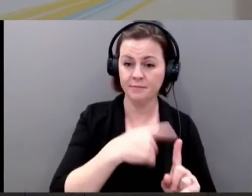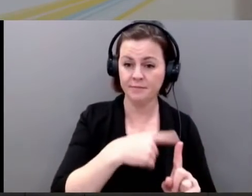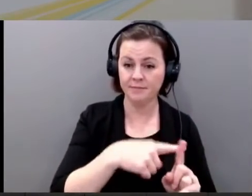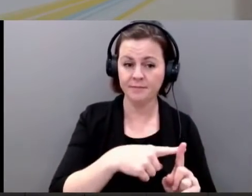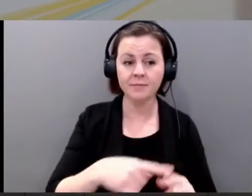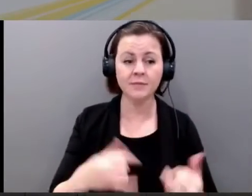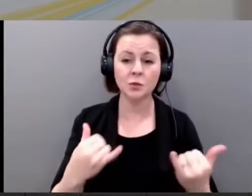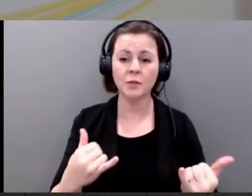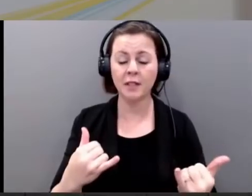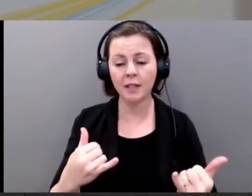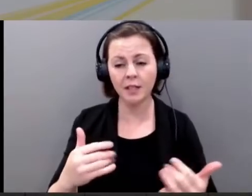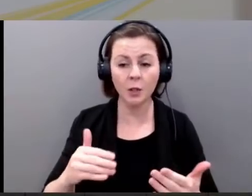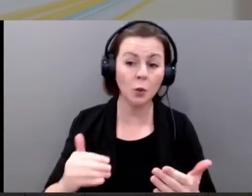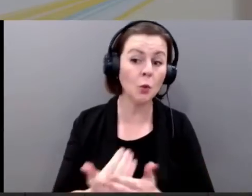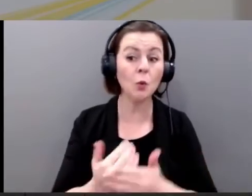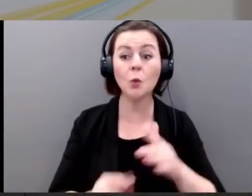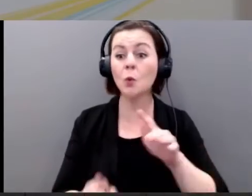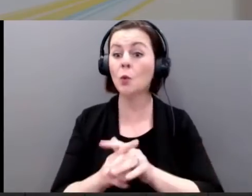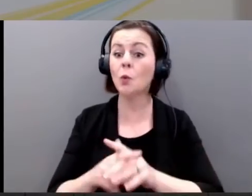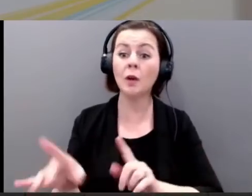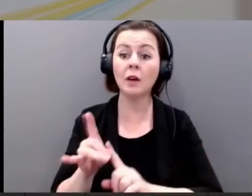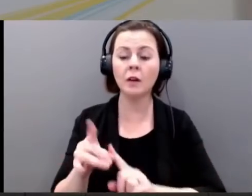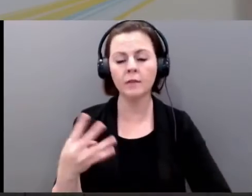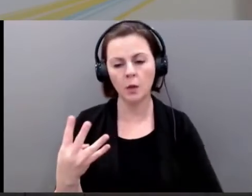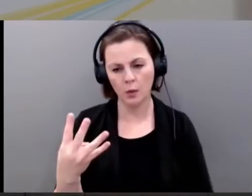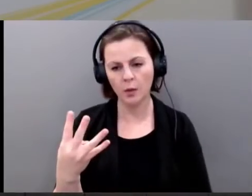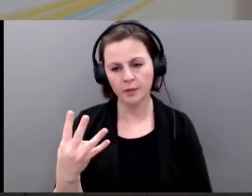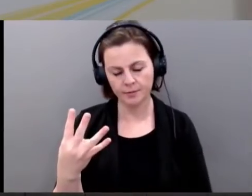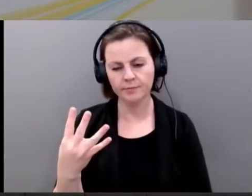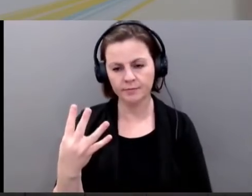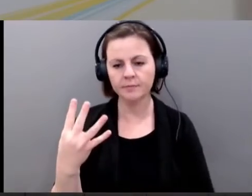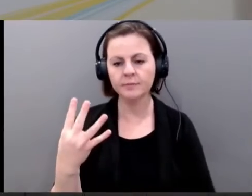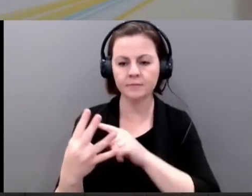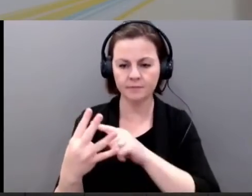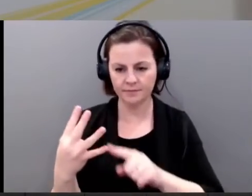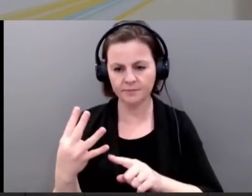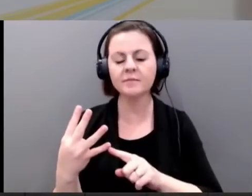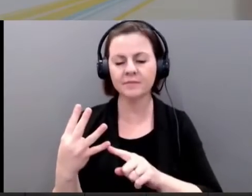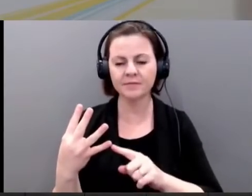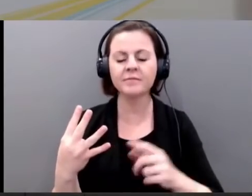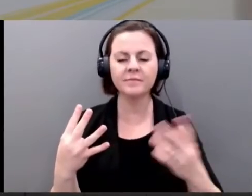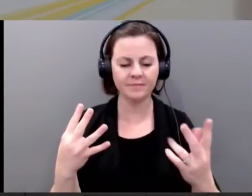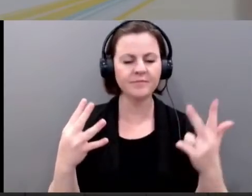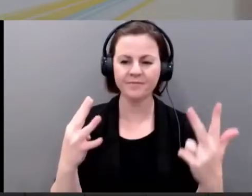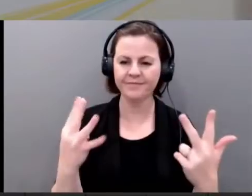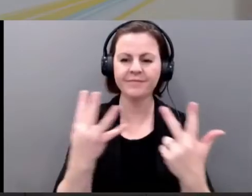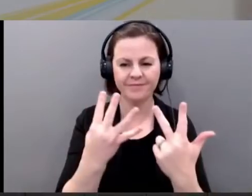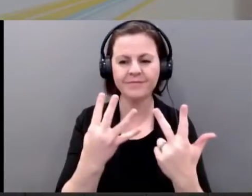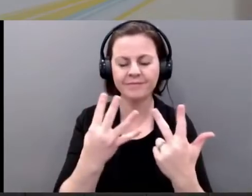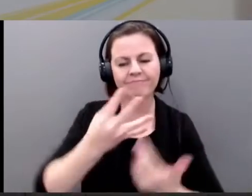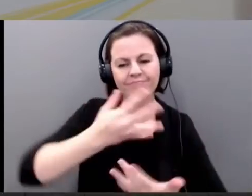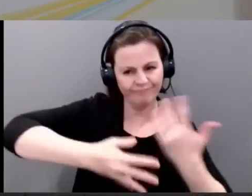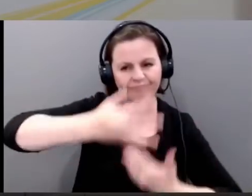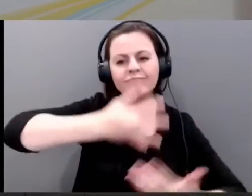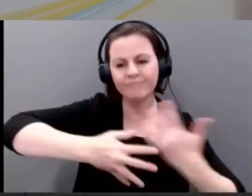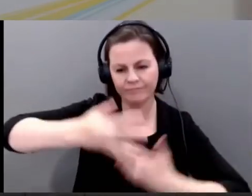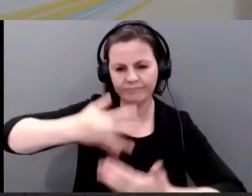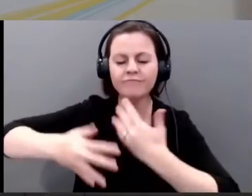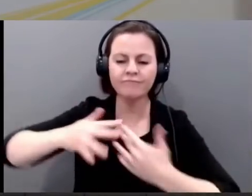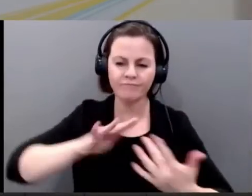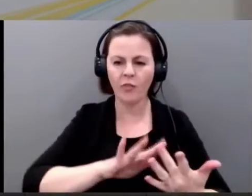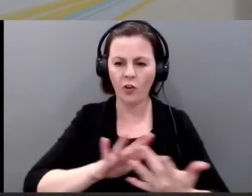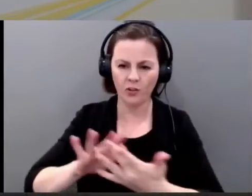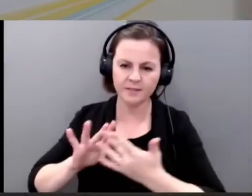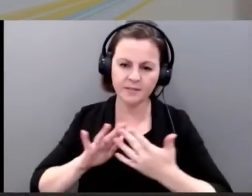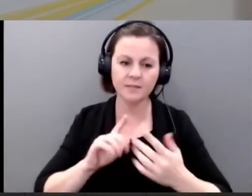cases of COVID-19. These new cases are all contacts of the cases reported yesterday. The new cases are all